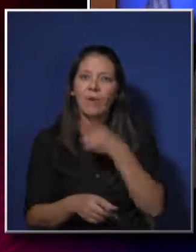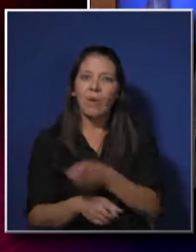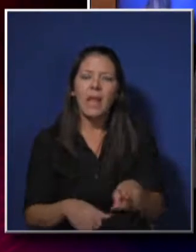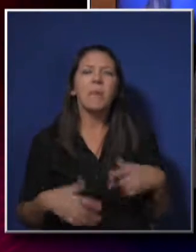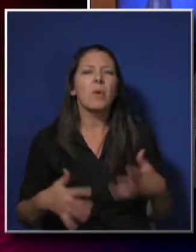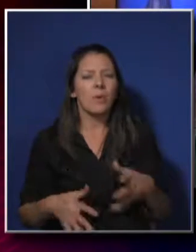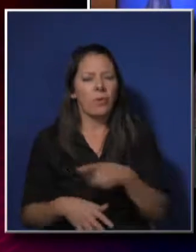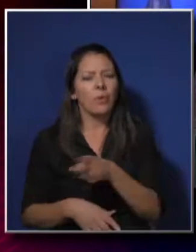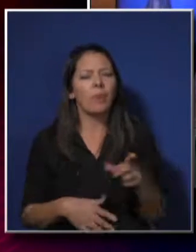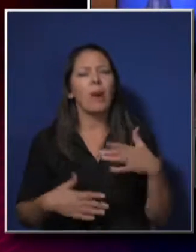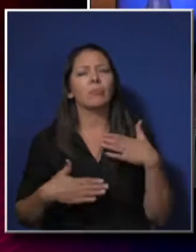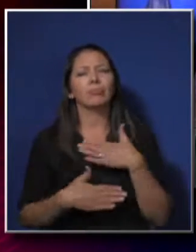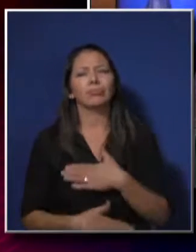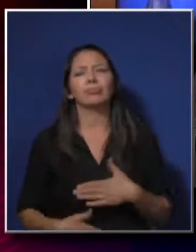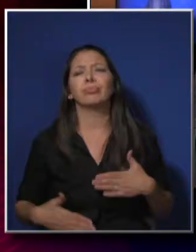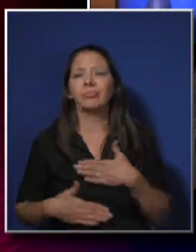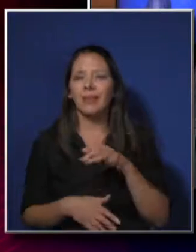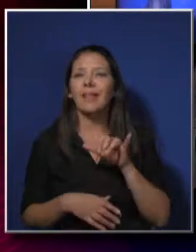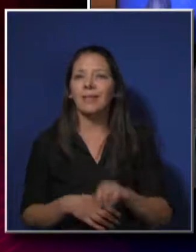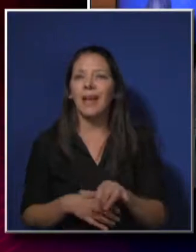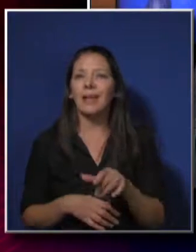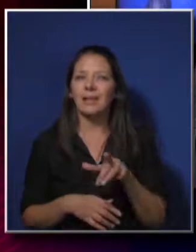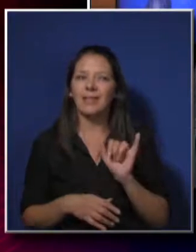as far as the students' perspective.